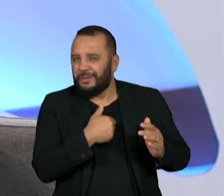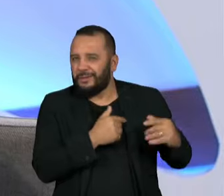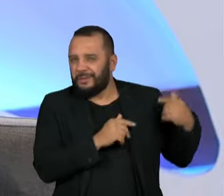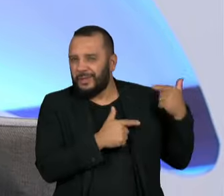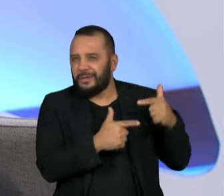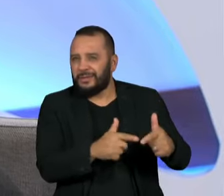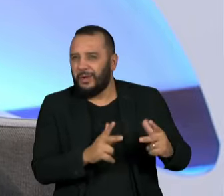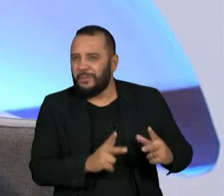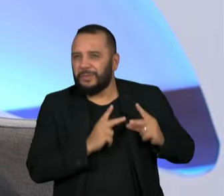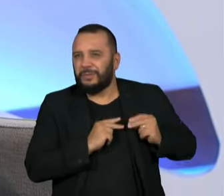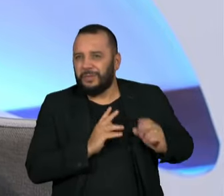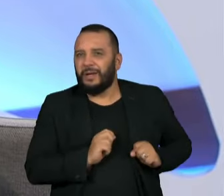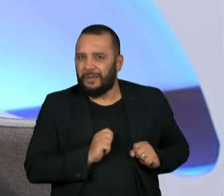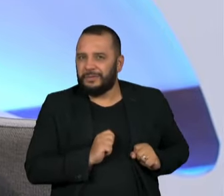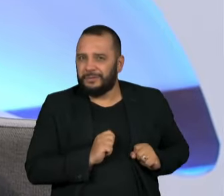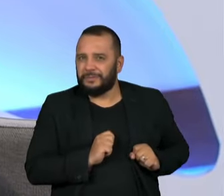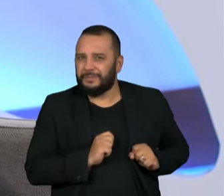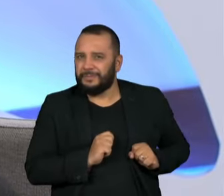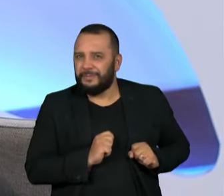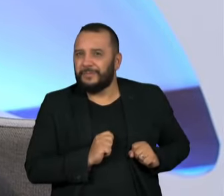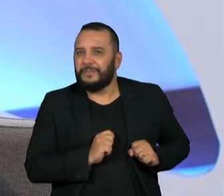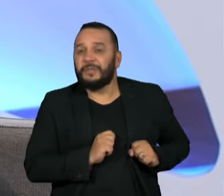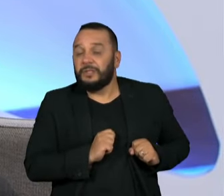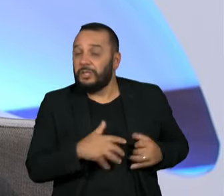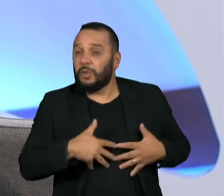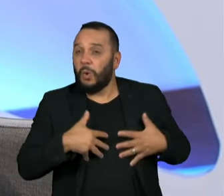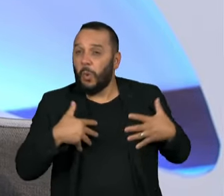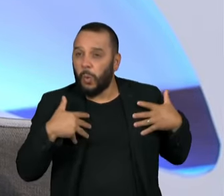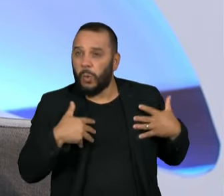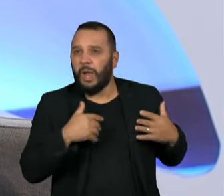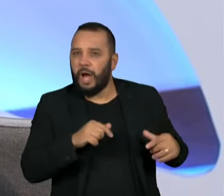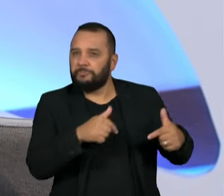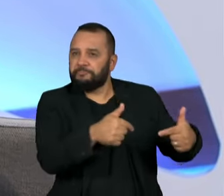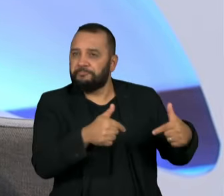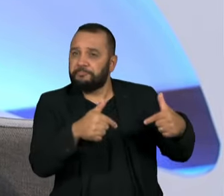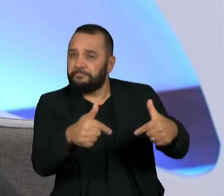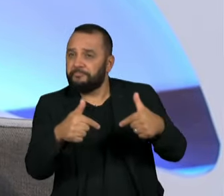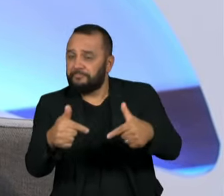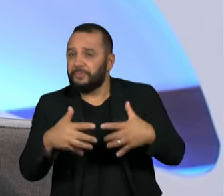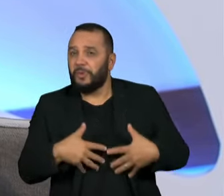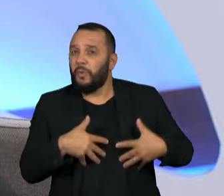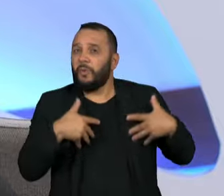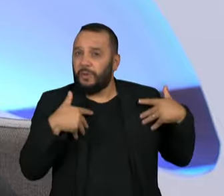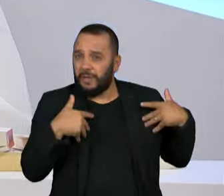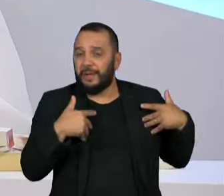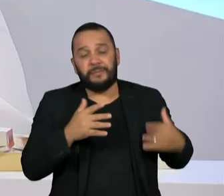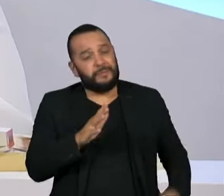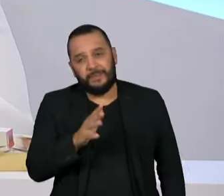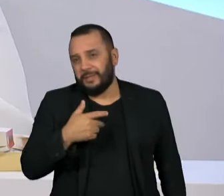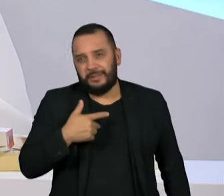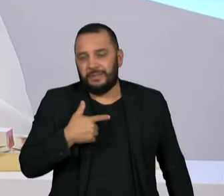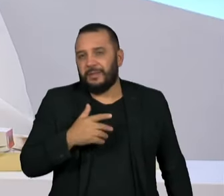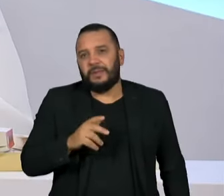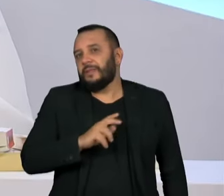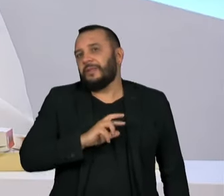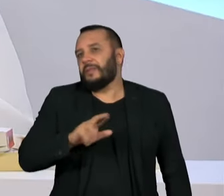tradition of taking pride in achievement, where achievement is not just measured by money and the market,